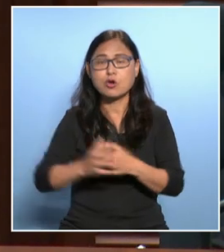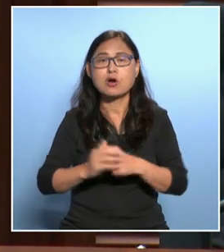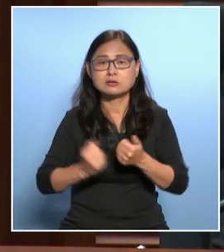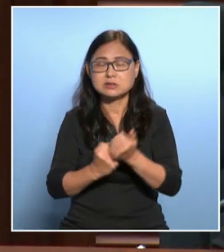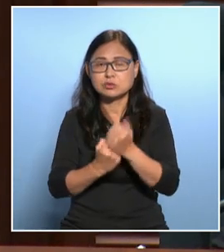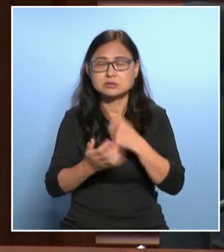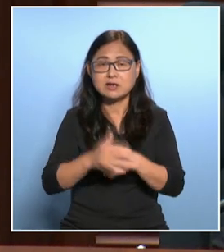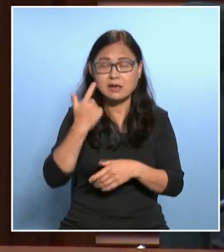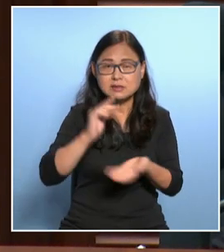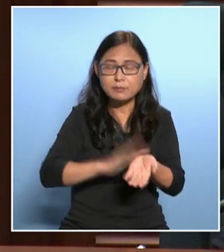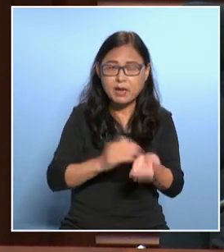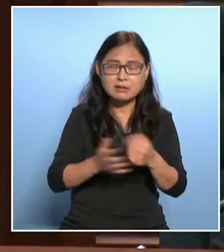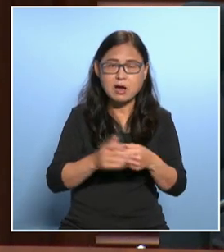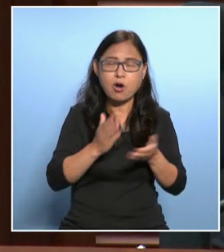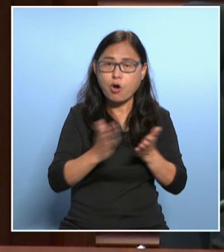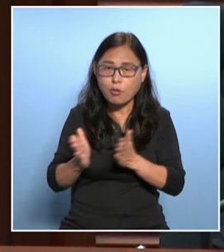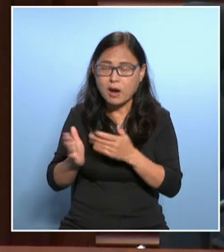support through various means.